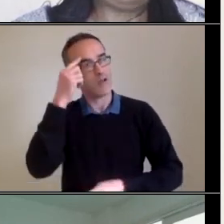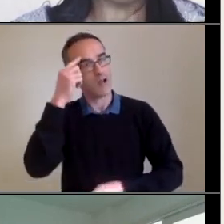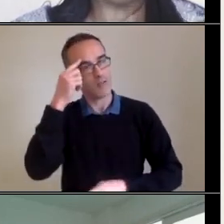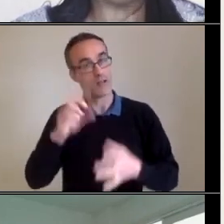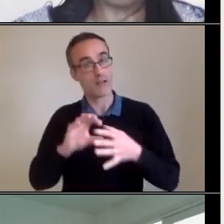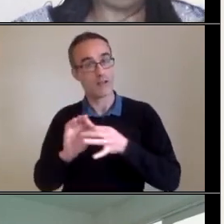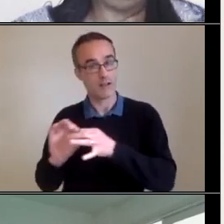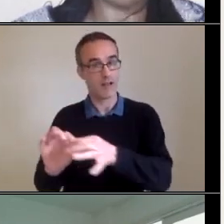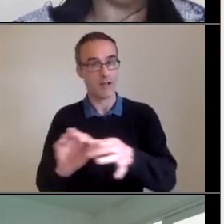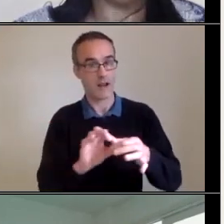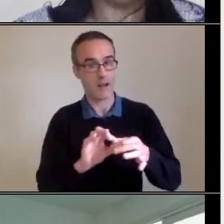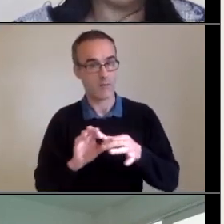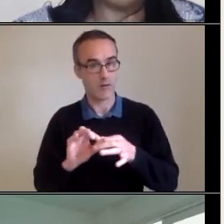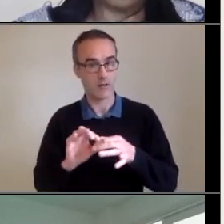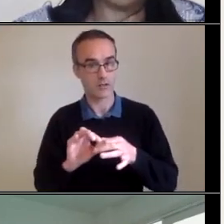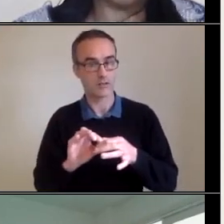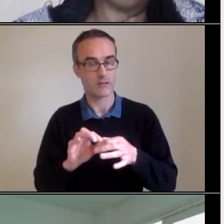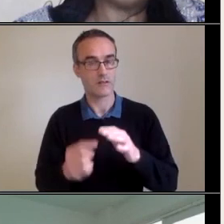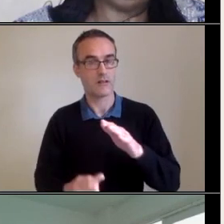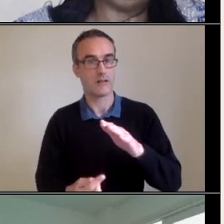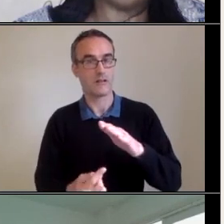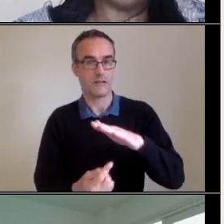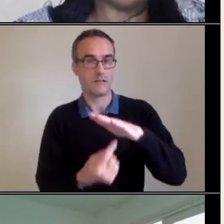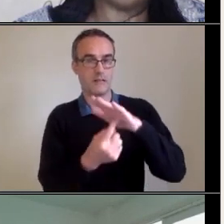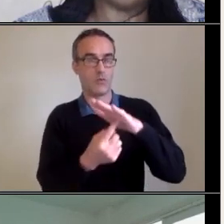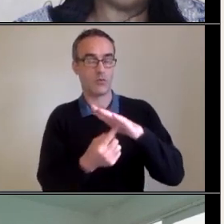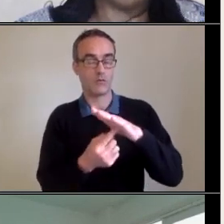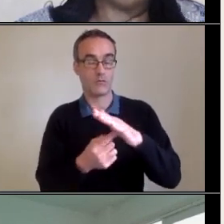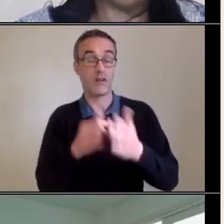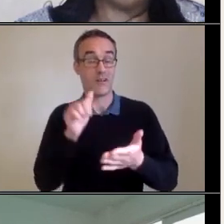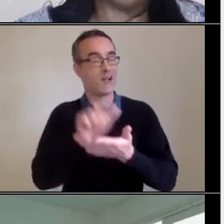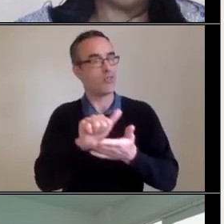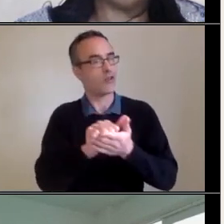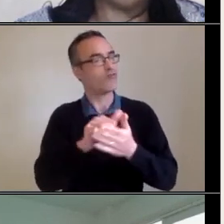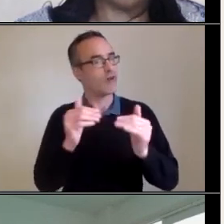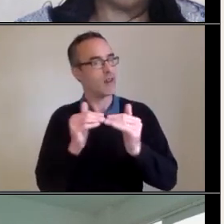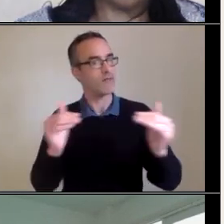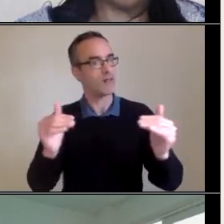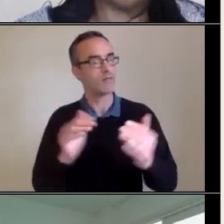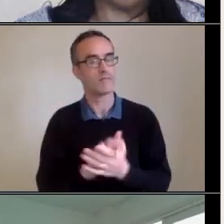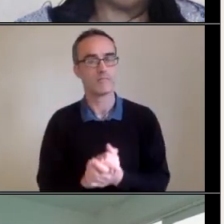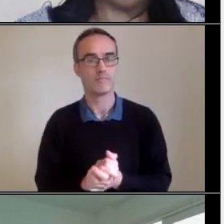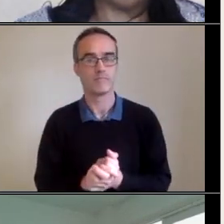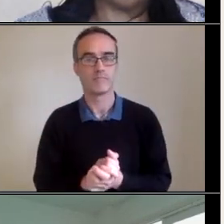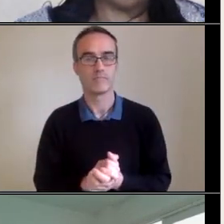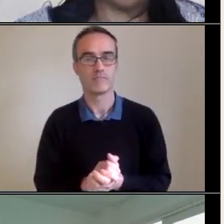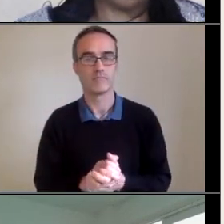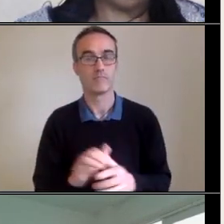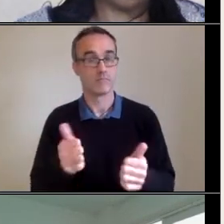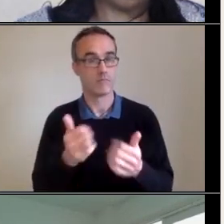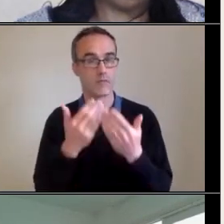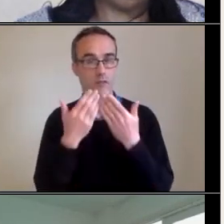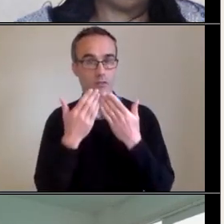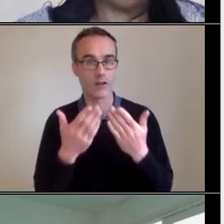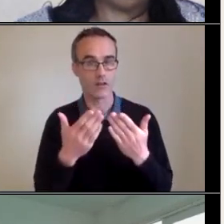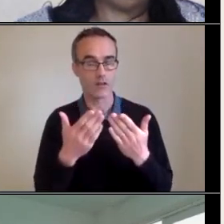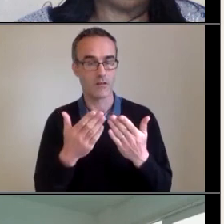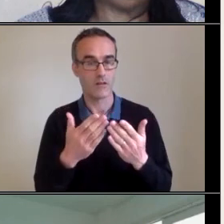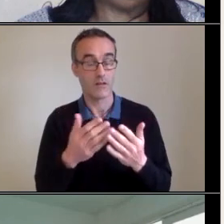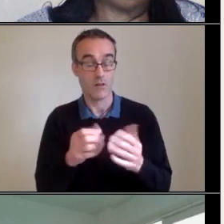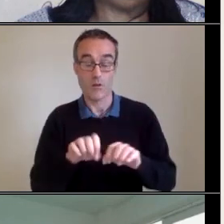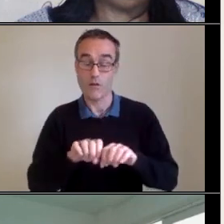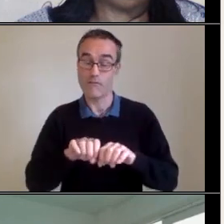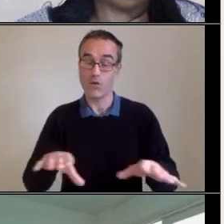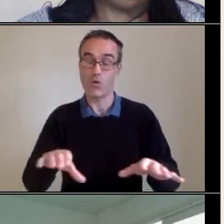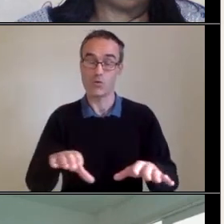counseling at the right level will make a great change. Thank you very much. And of course, as the launch of Commonwealth